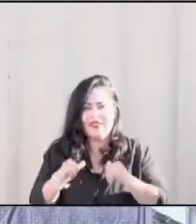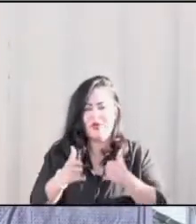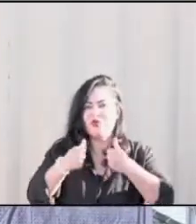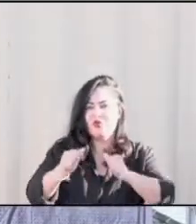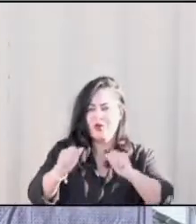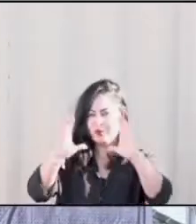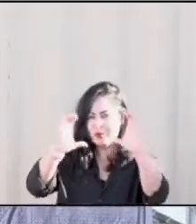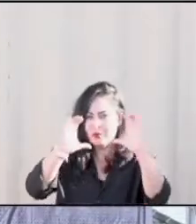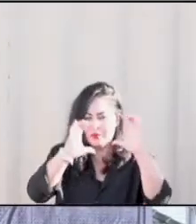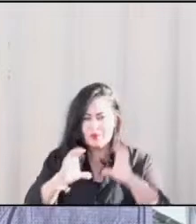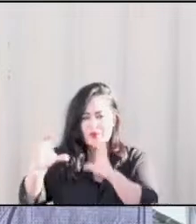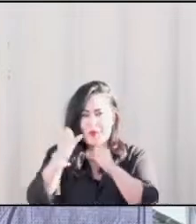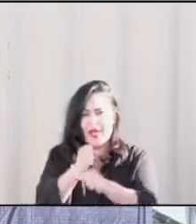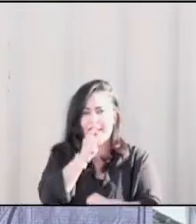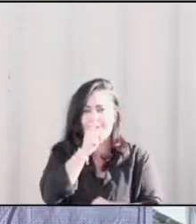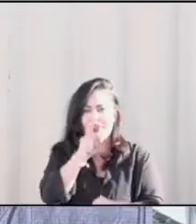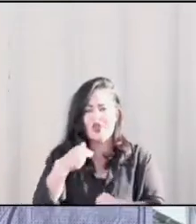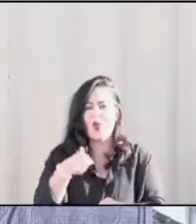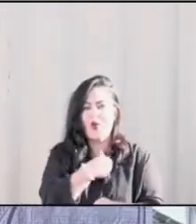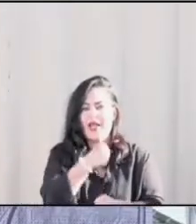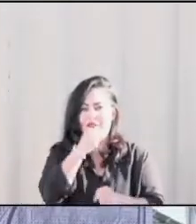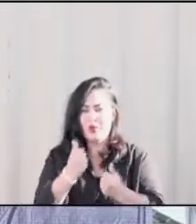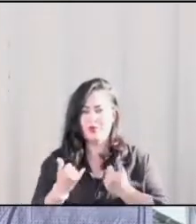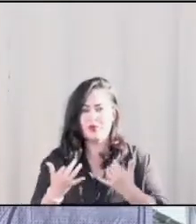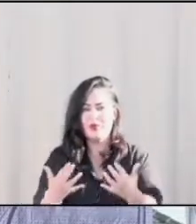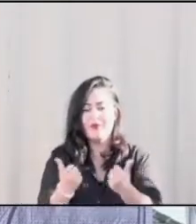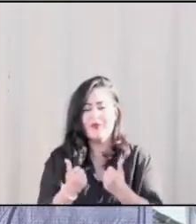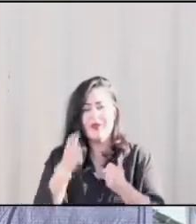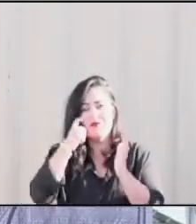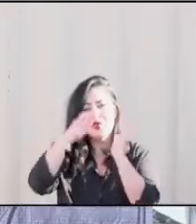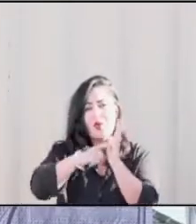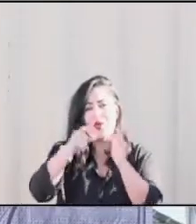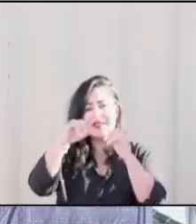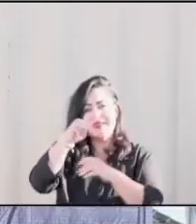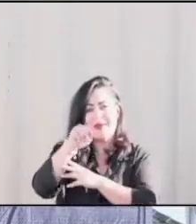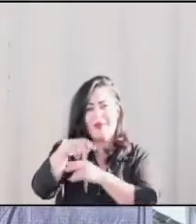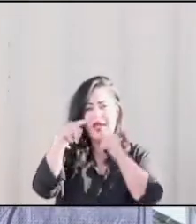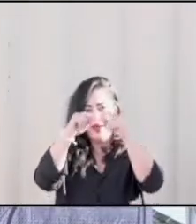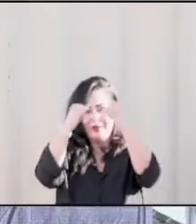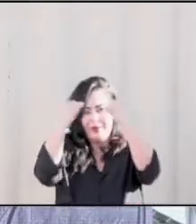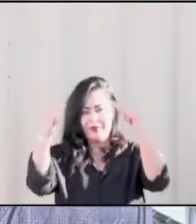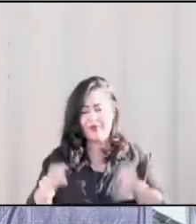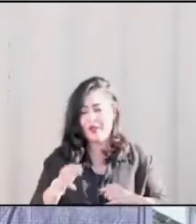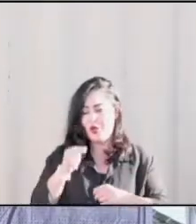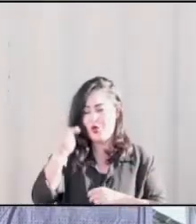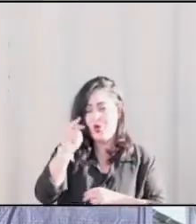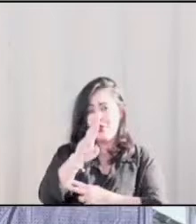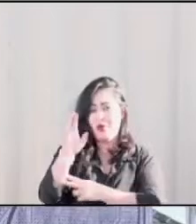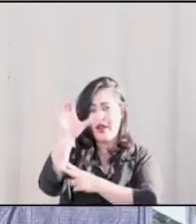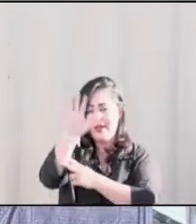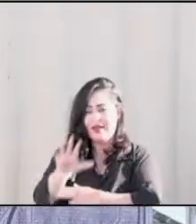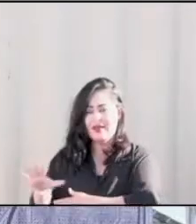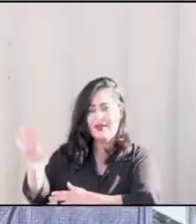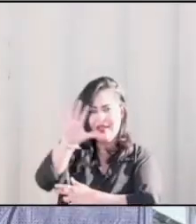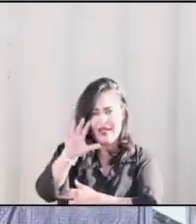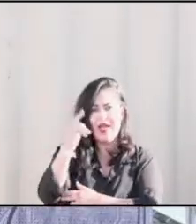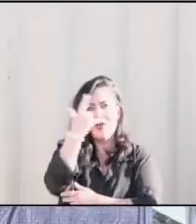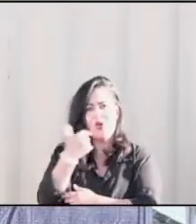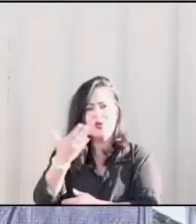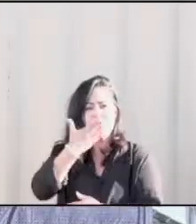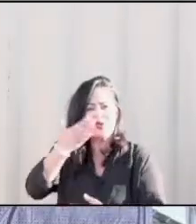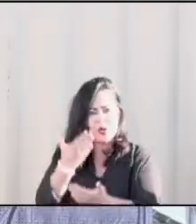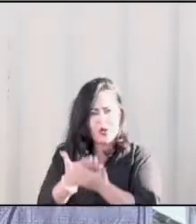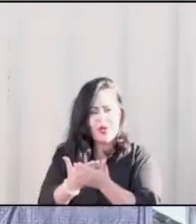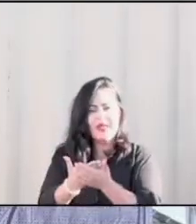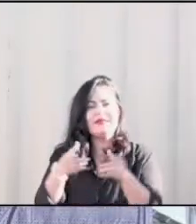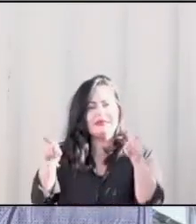I start up here on the top, I'll start at Dirt Mulholland that we call here on the north side of the fire, the north right side. It's all looking really good as far as the same